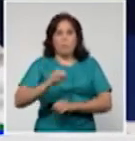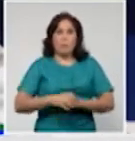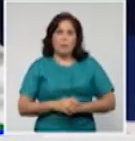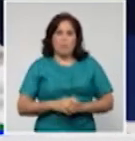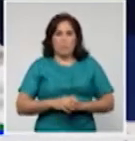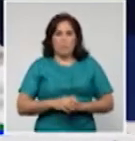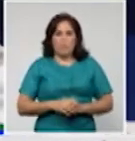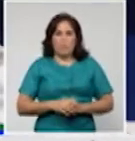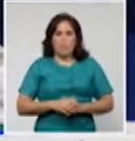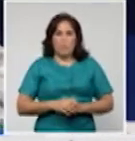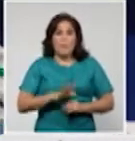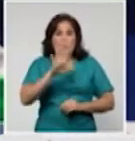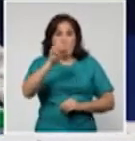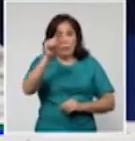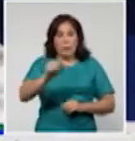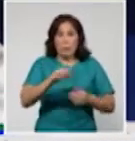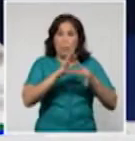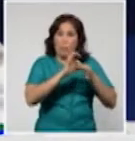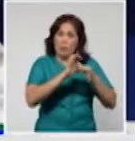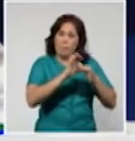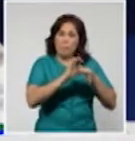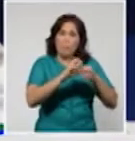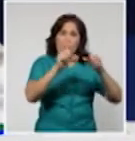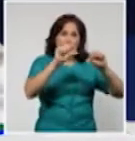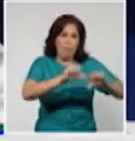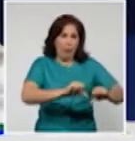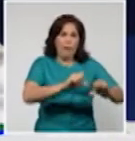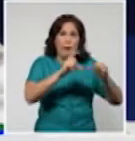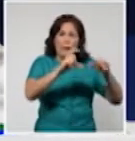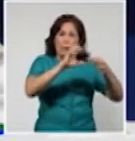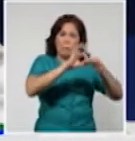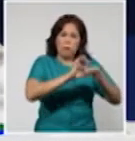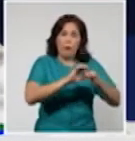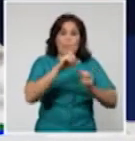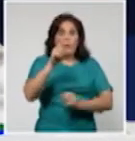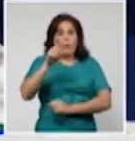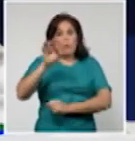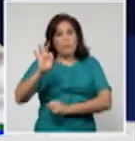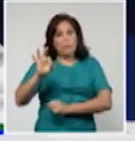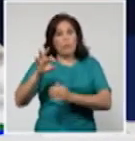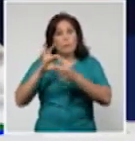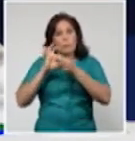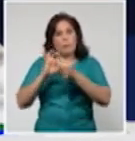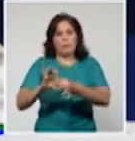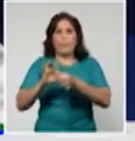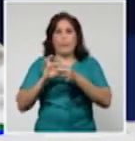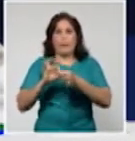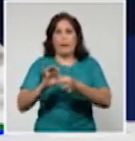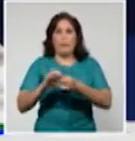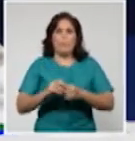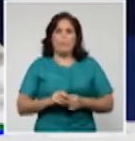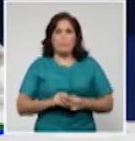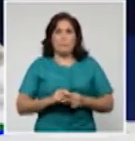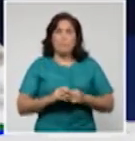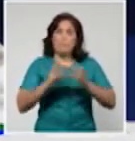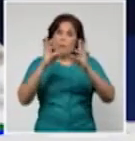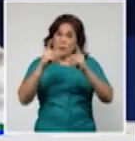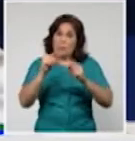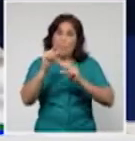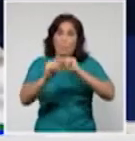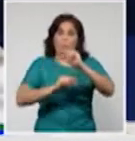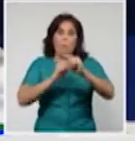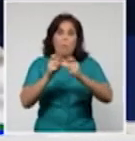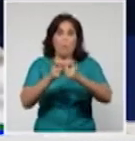who tested positive for the virus. 22 from Havana, 2 from Pinar del Rio, and 3 from